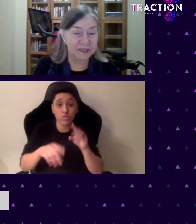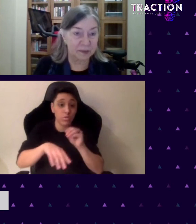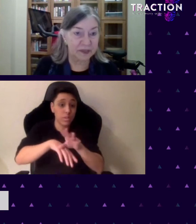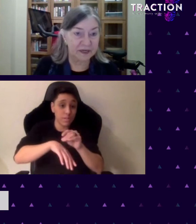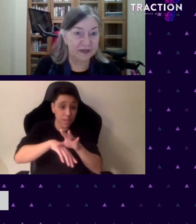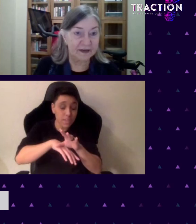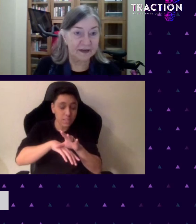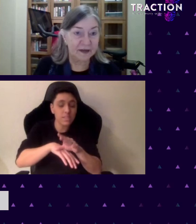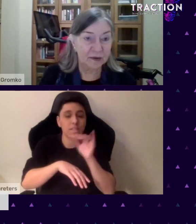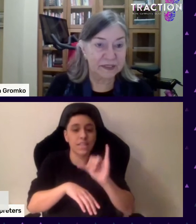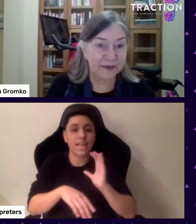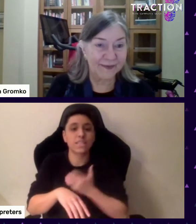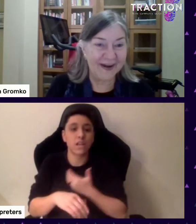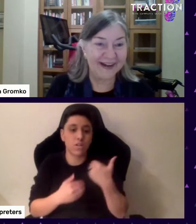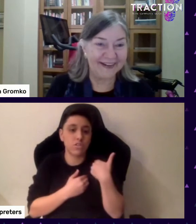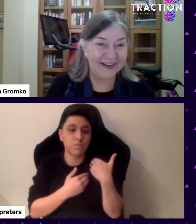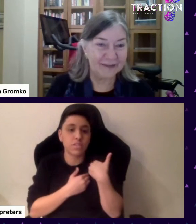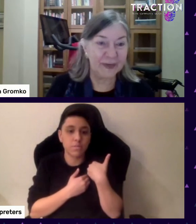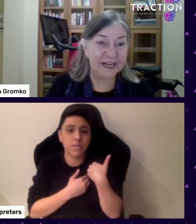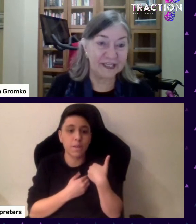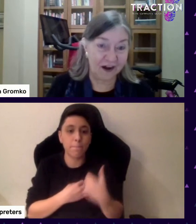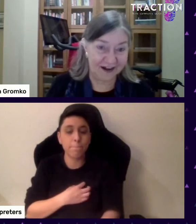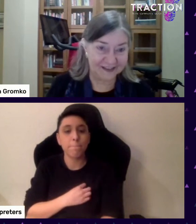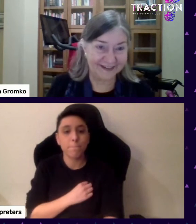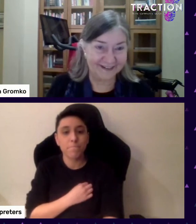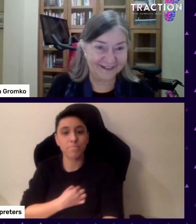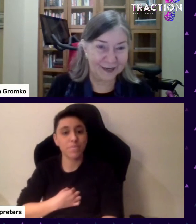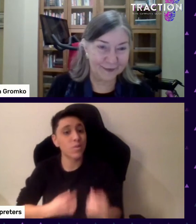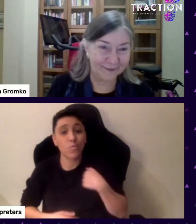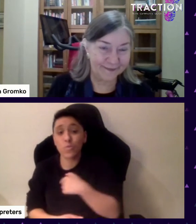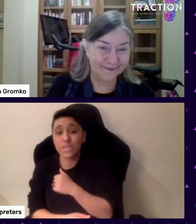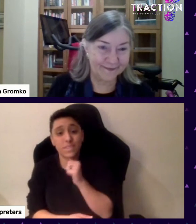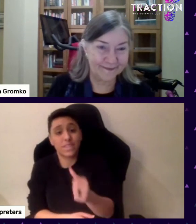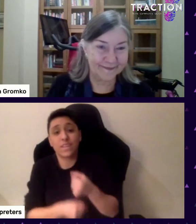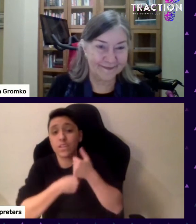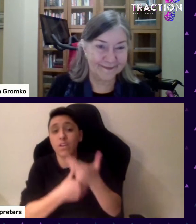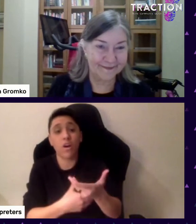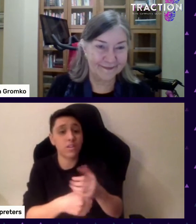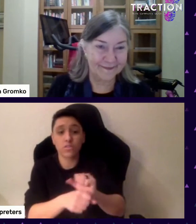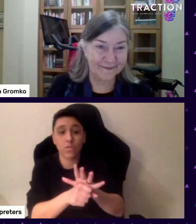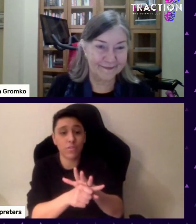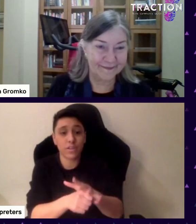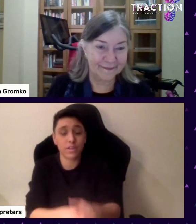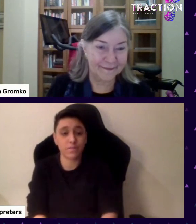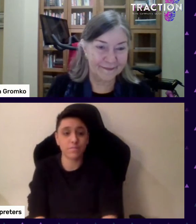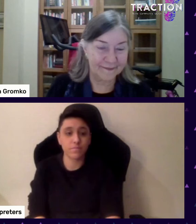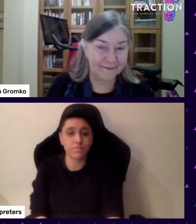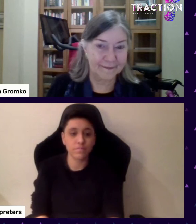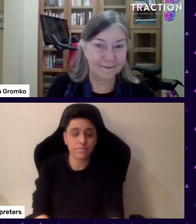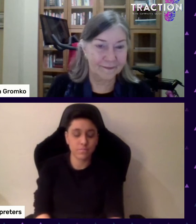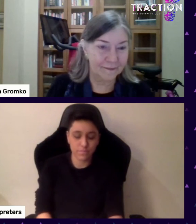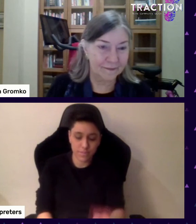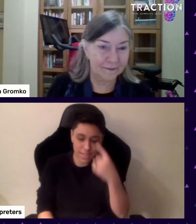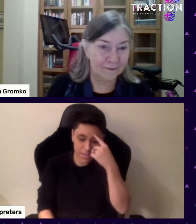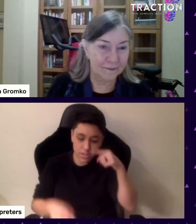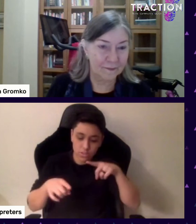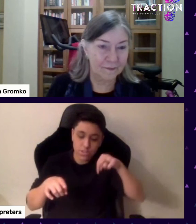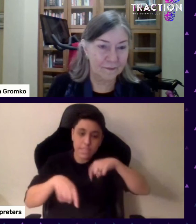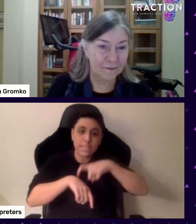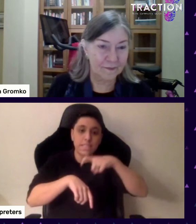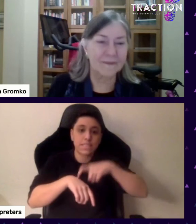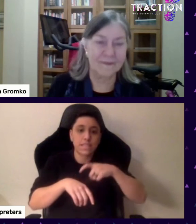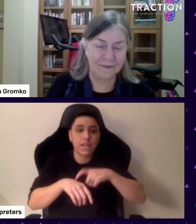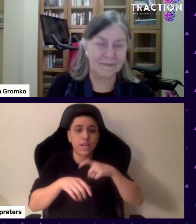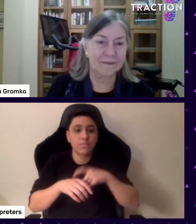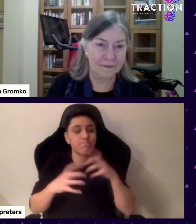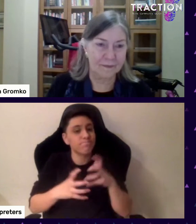is our responsibility. So, but we didn't cause it. And I would say in this time of great stress is just to remember